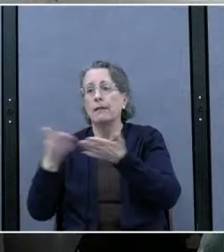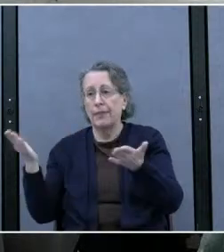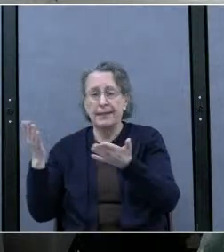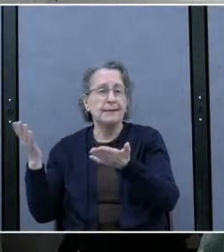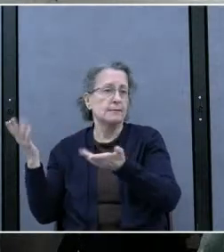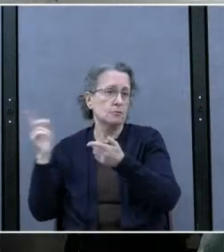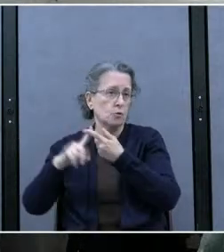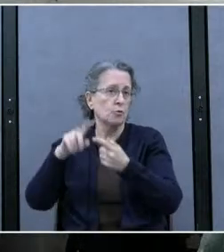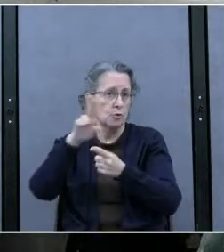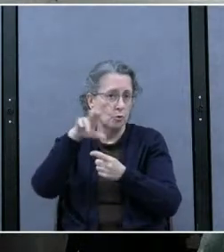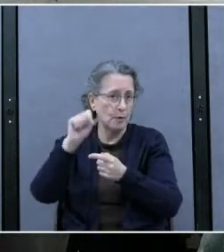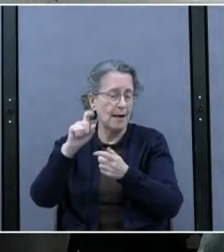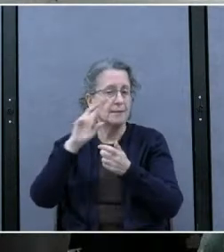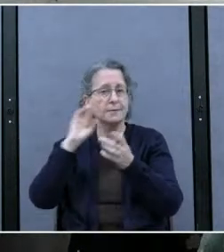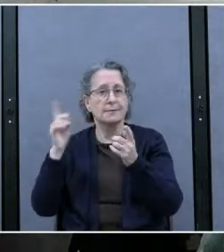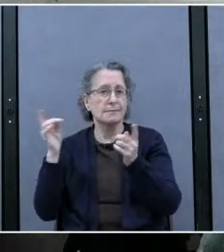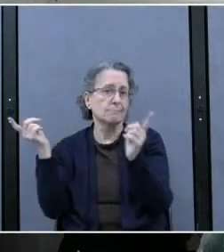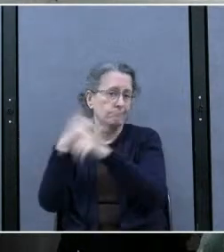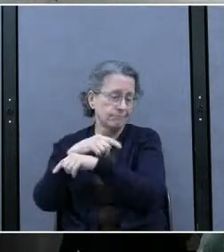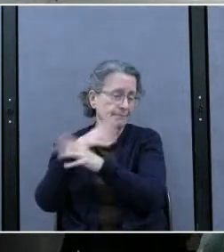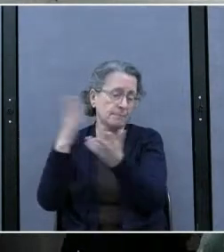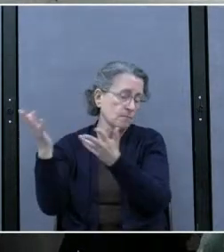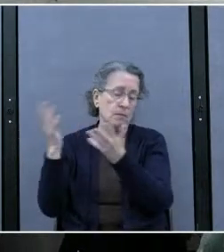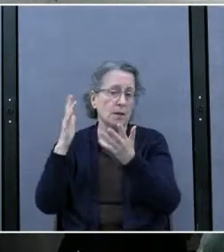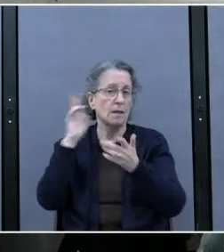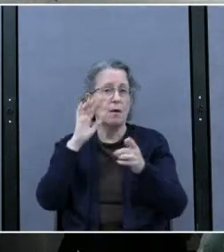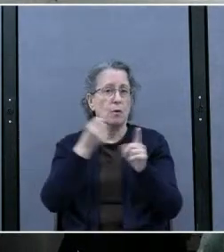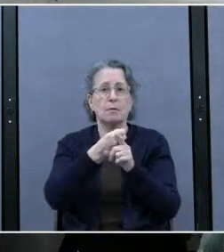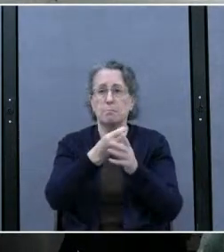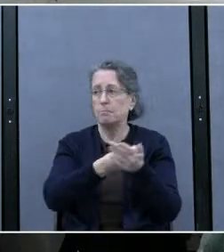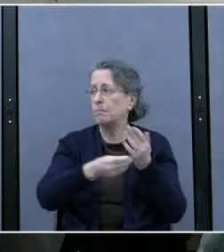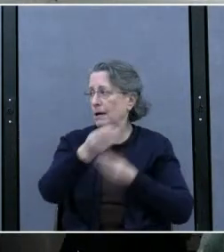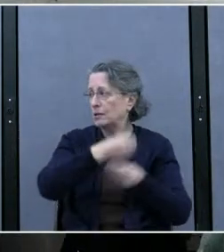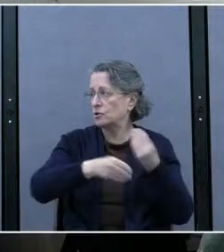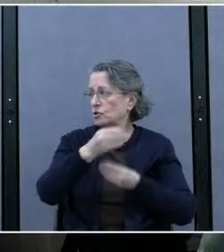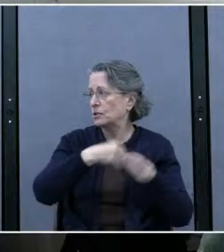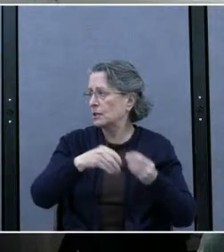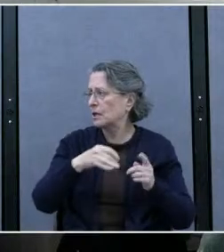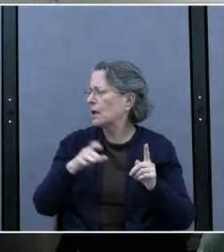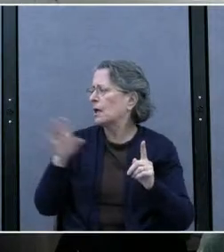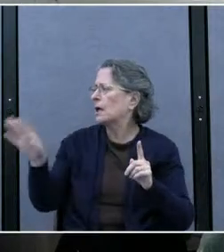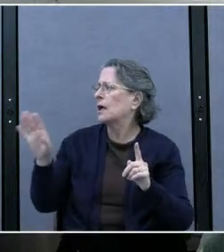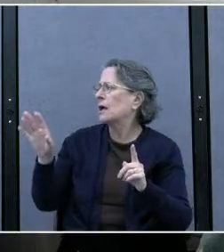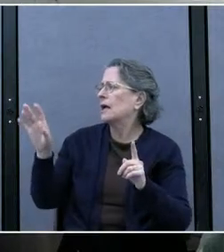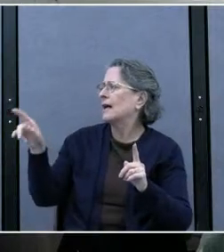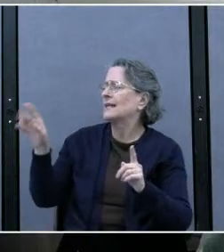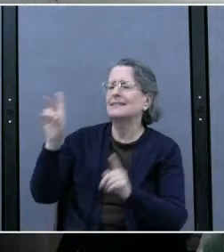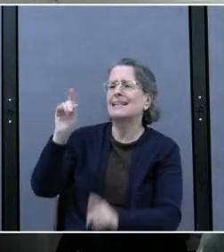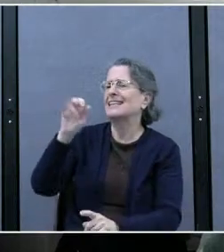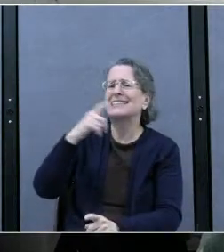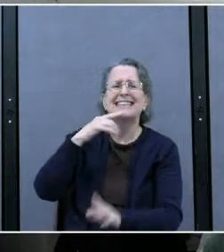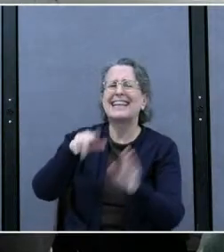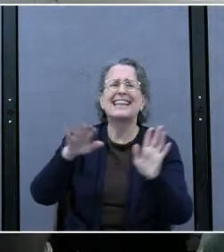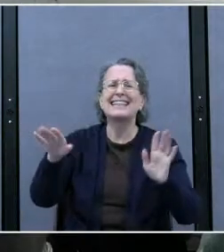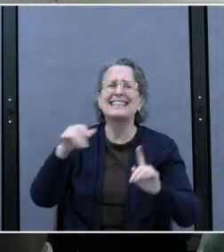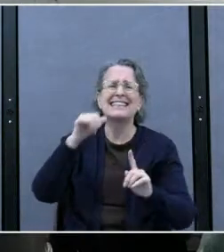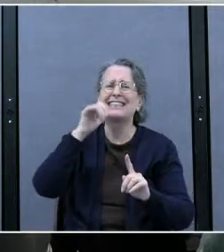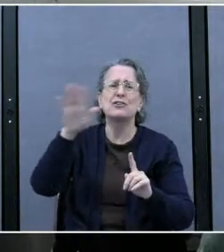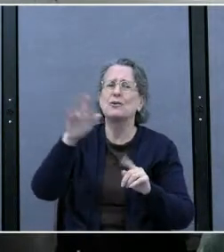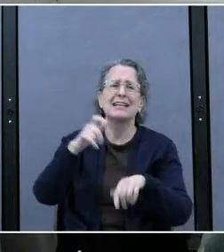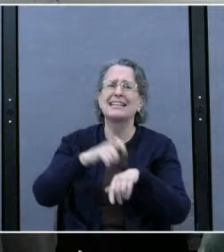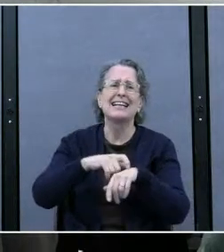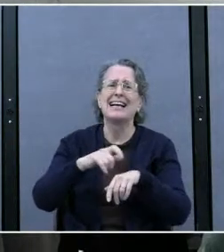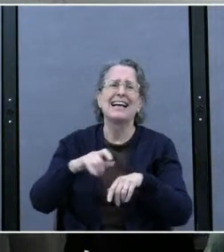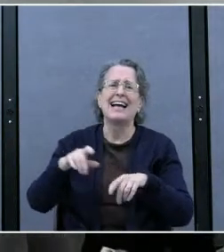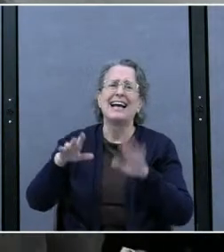because there's a lot of cuts, there's a lot of Let me just check the increases. New York Times and see what's actually happening right now. So like, I think, Gary, that what you're talking about is